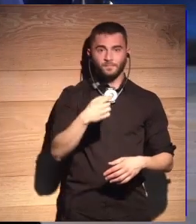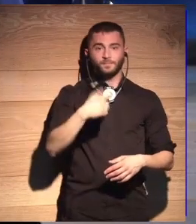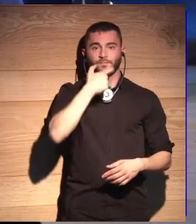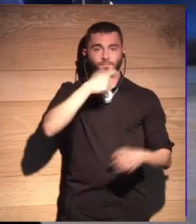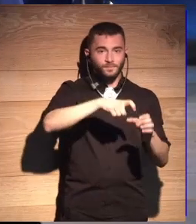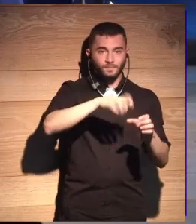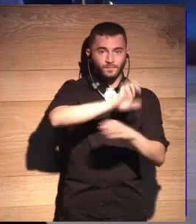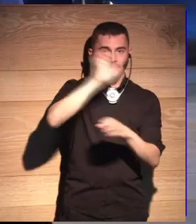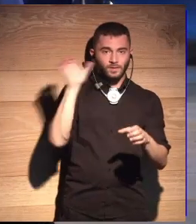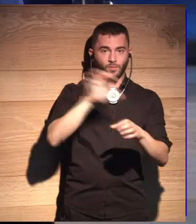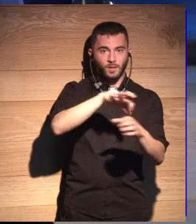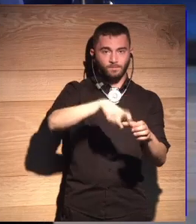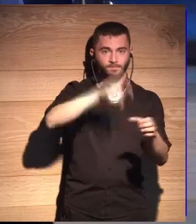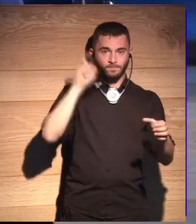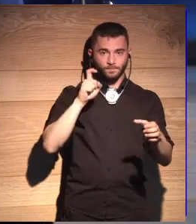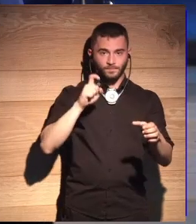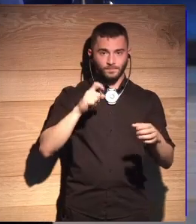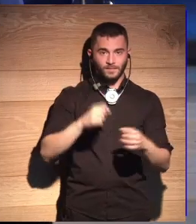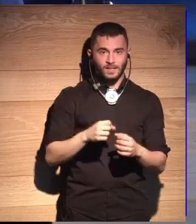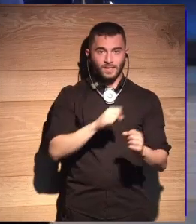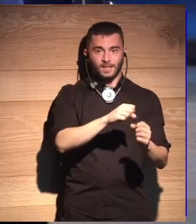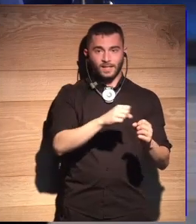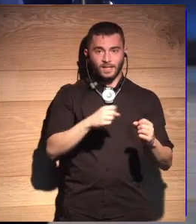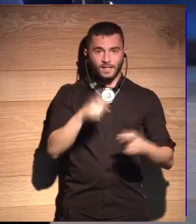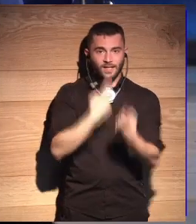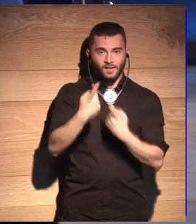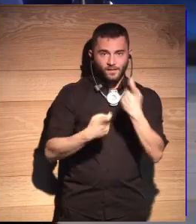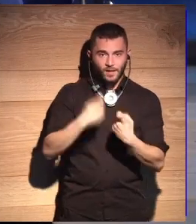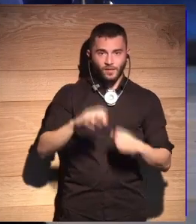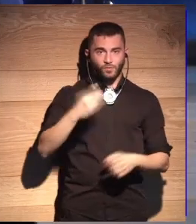example, Trump, Brexit, Colombia,